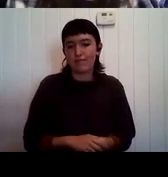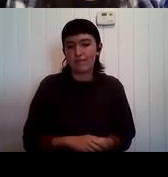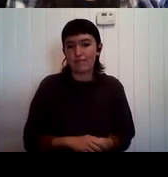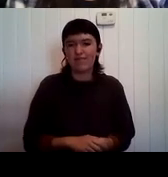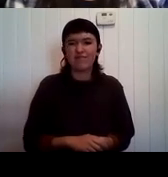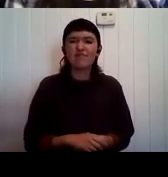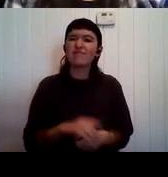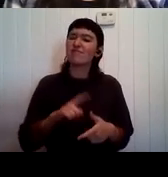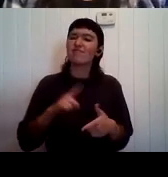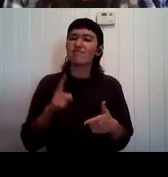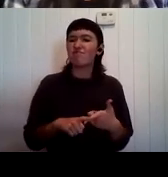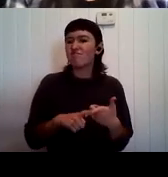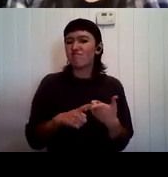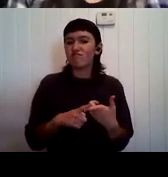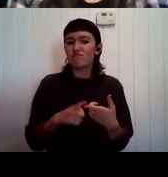something changes.